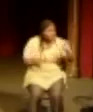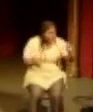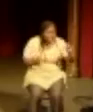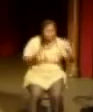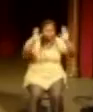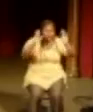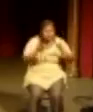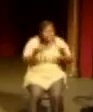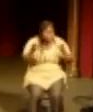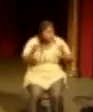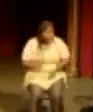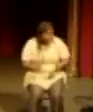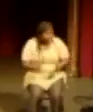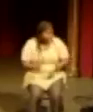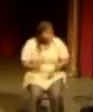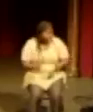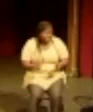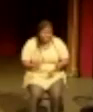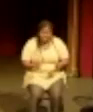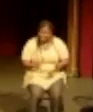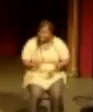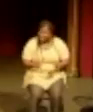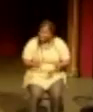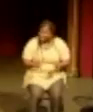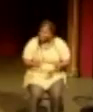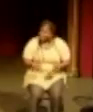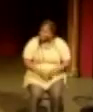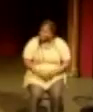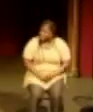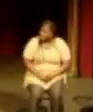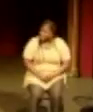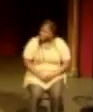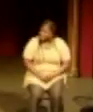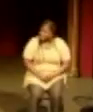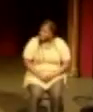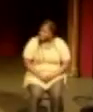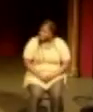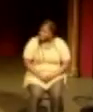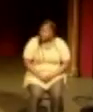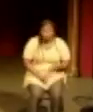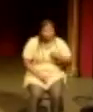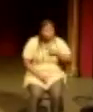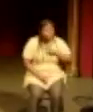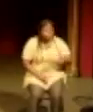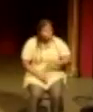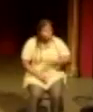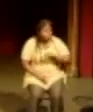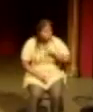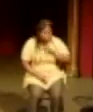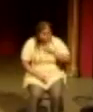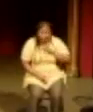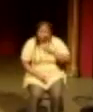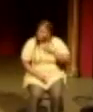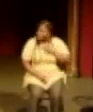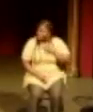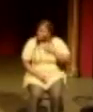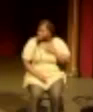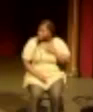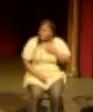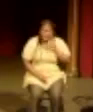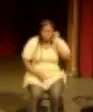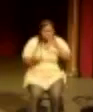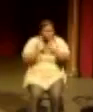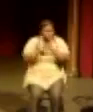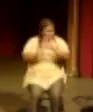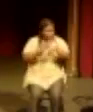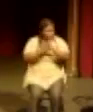really engaging students and certainly not engaging community members, we were. And I'm so proud of this team. And I've got, 15 pictures or so